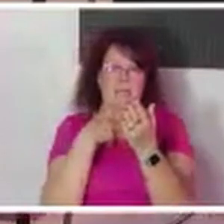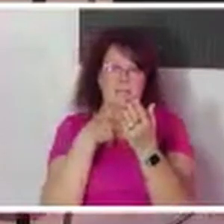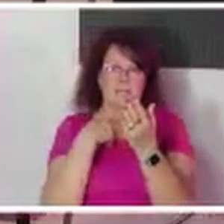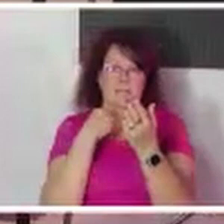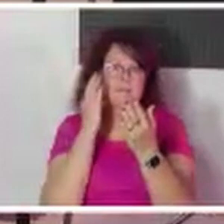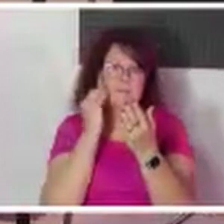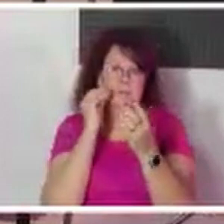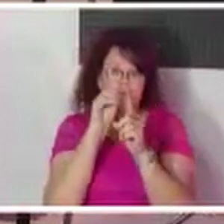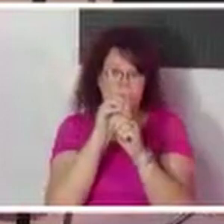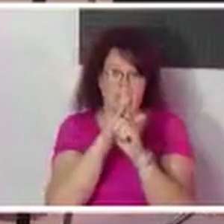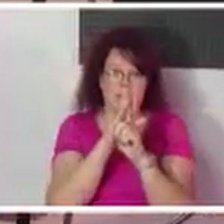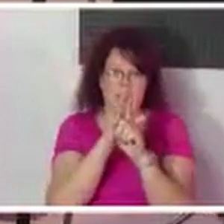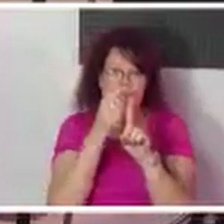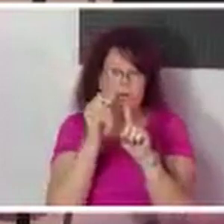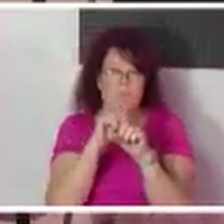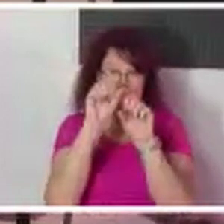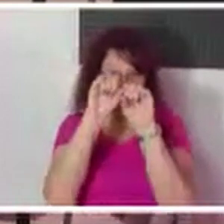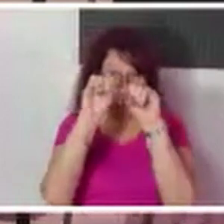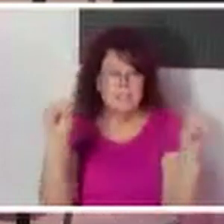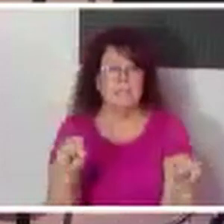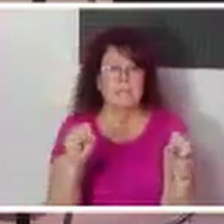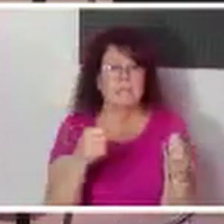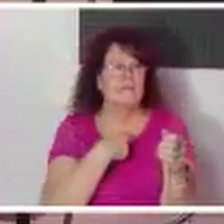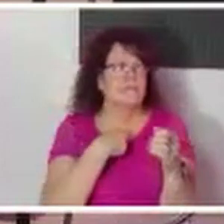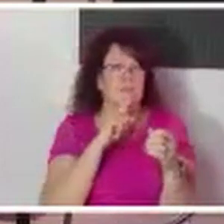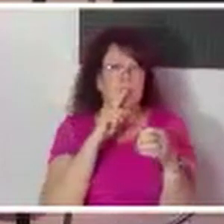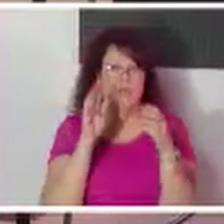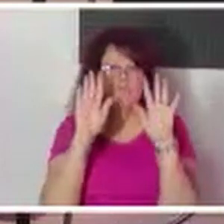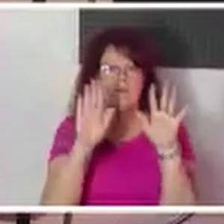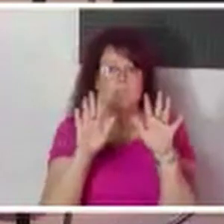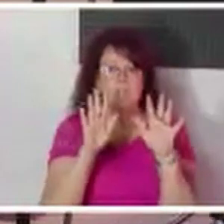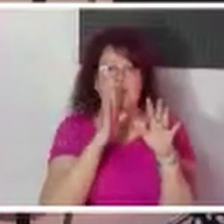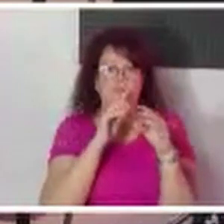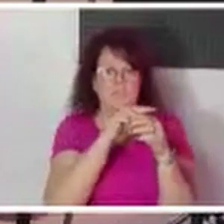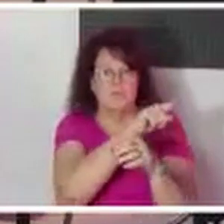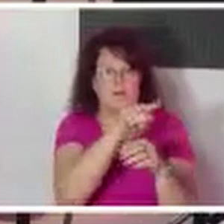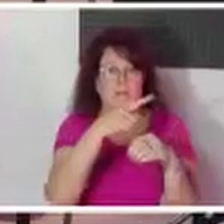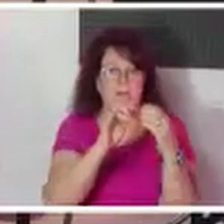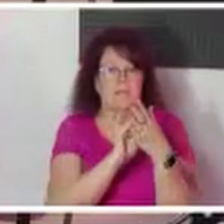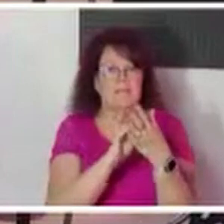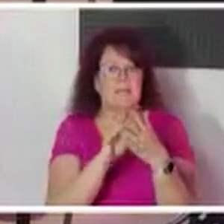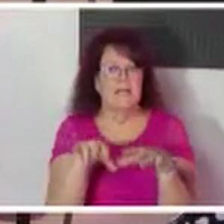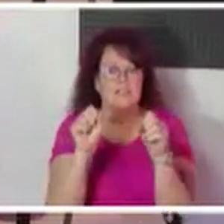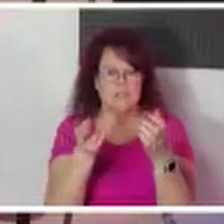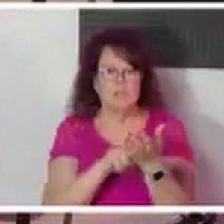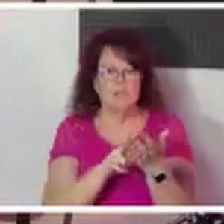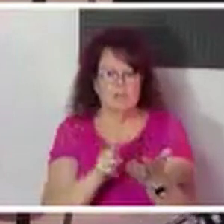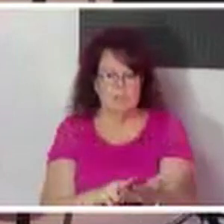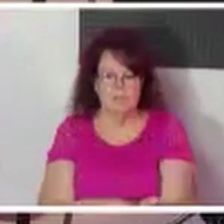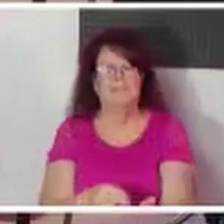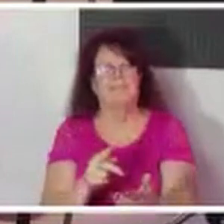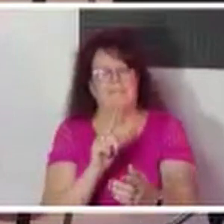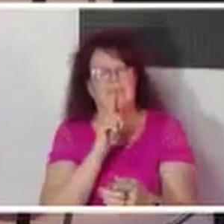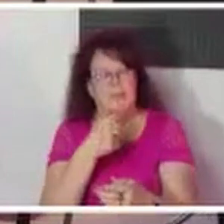their own. So I'm grateful to have this opportunity to speak to you all about it. I took so many notes, which is very